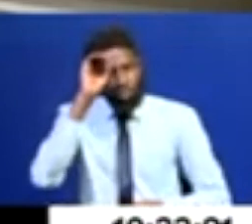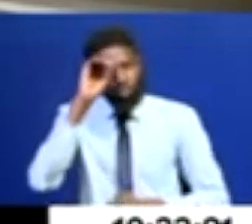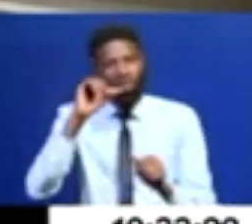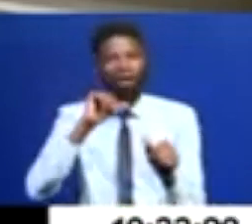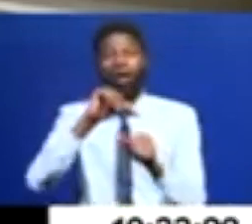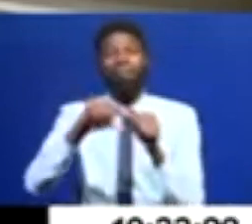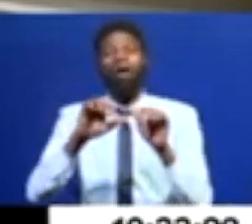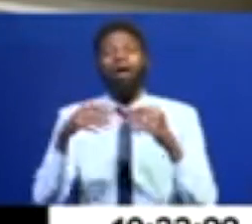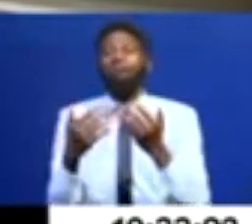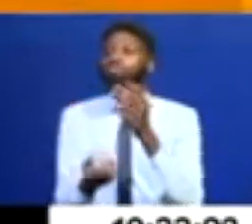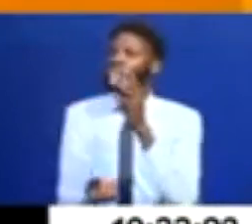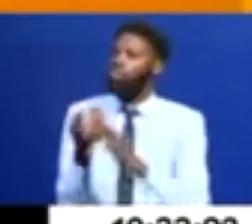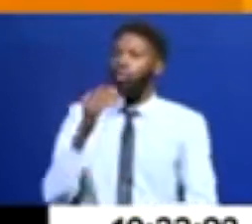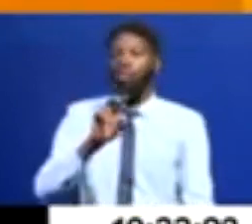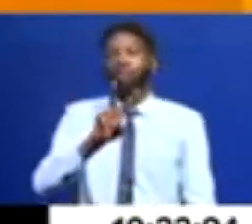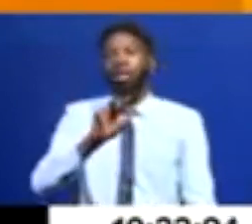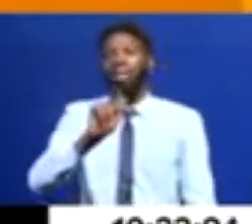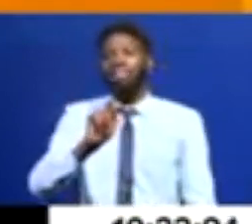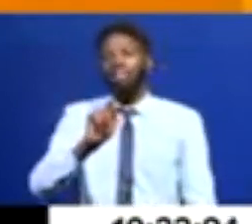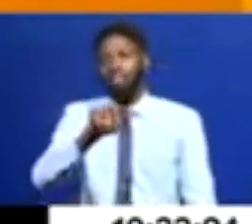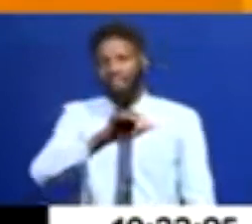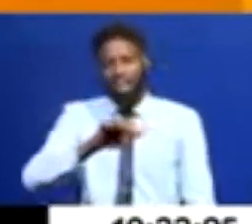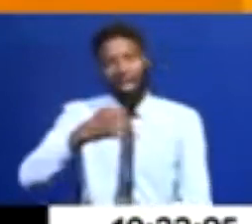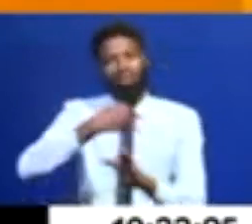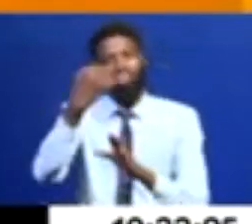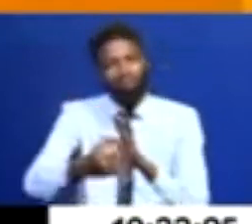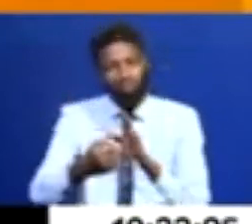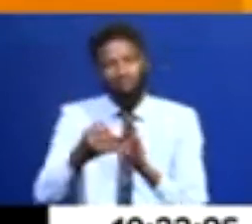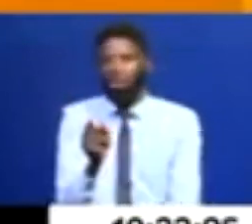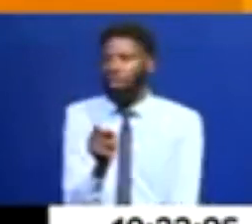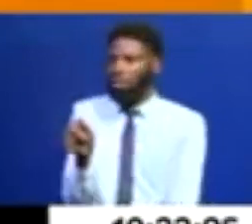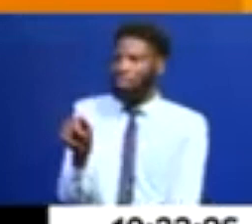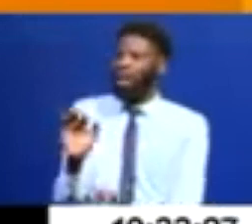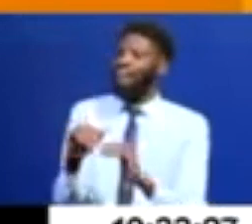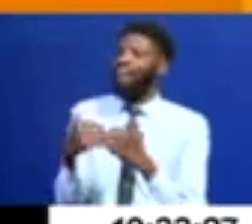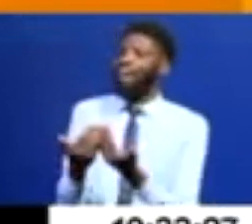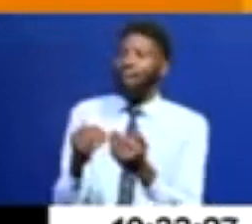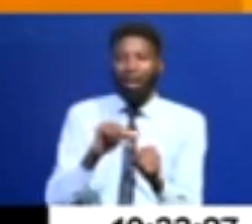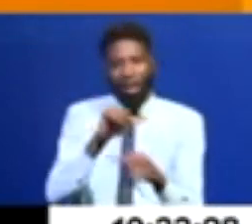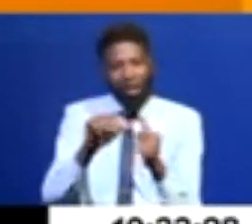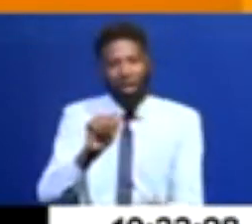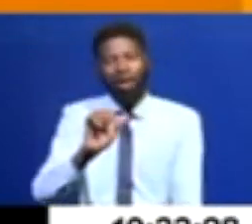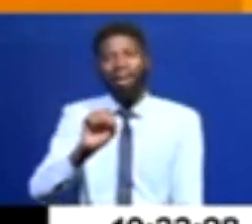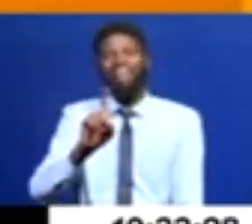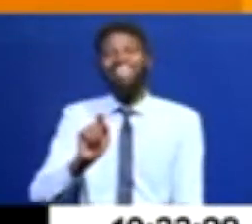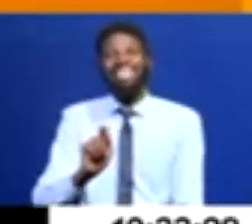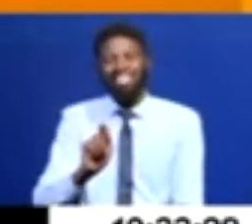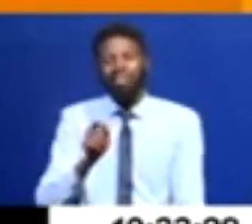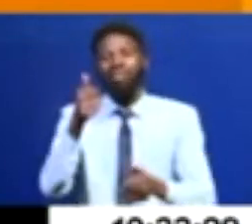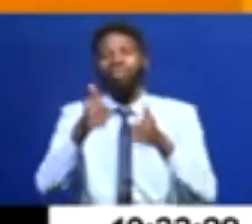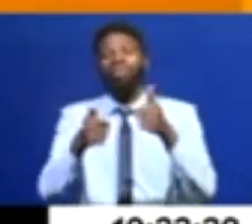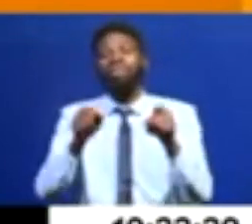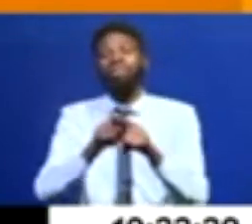the introduction of VAT on insurance compensation in relation to assets which input